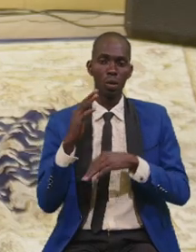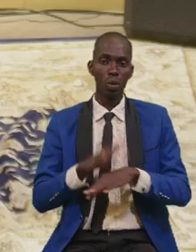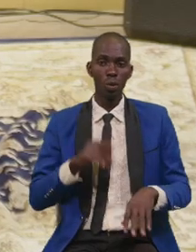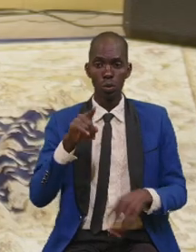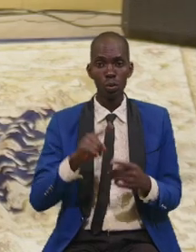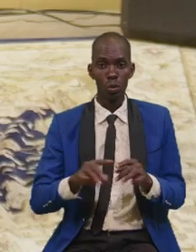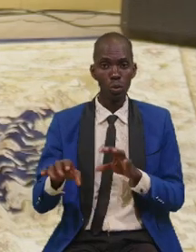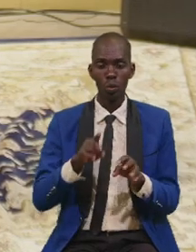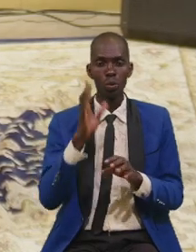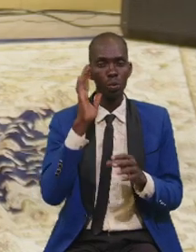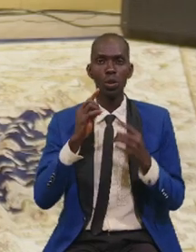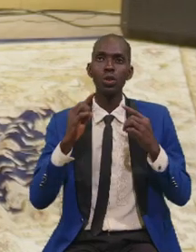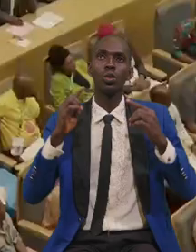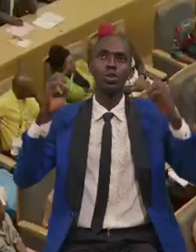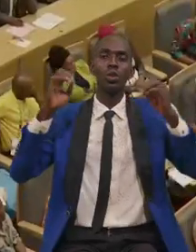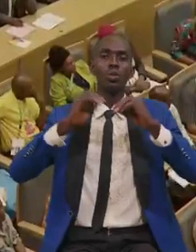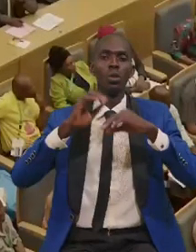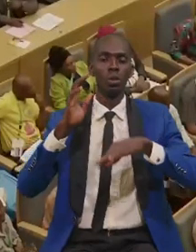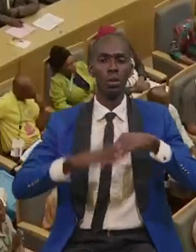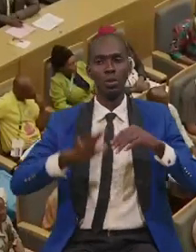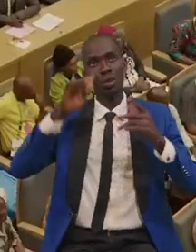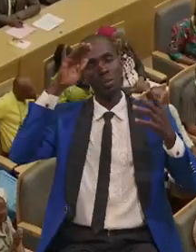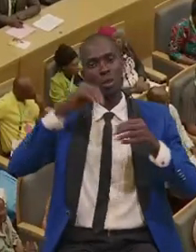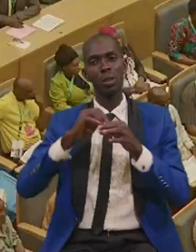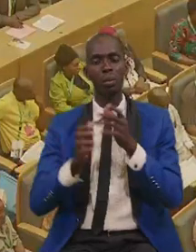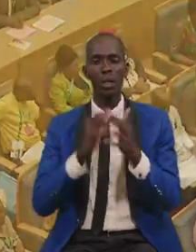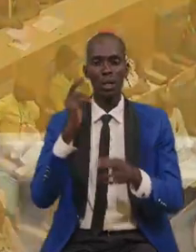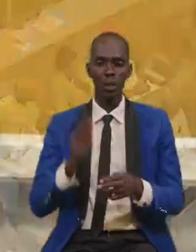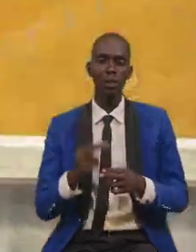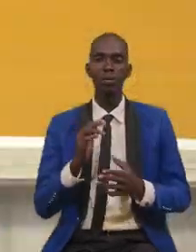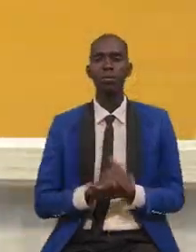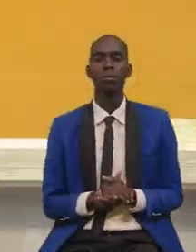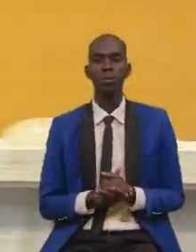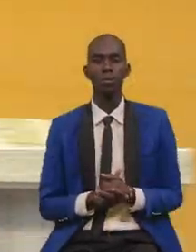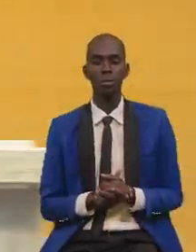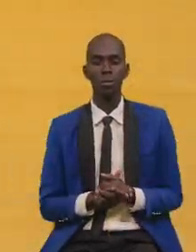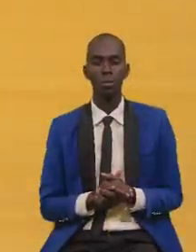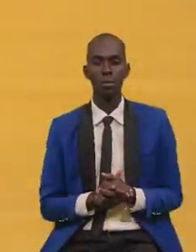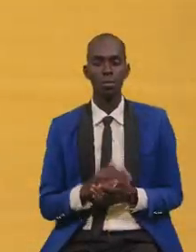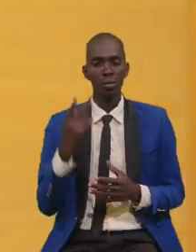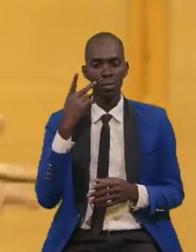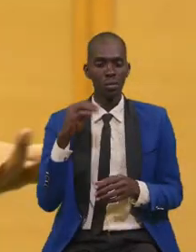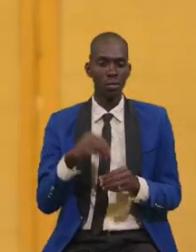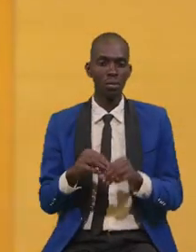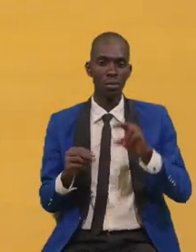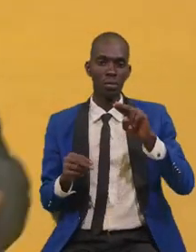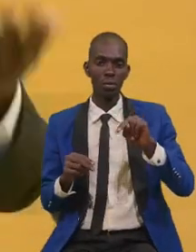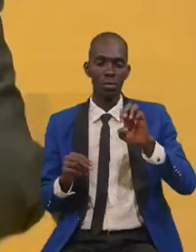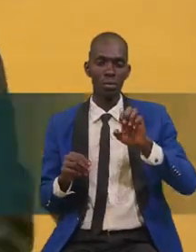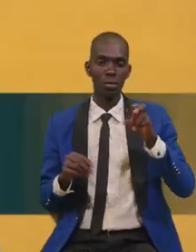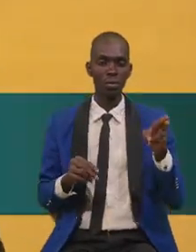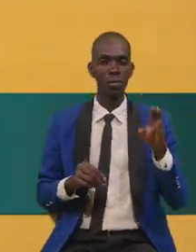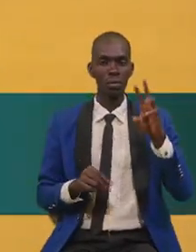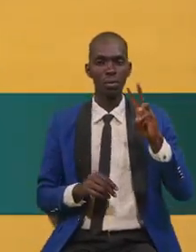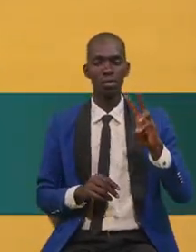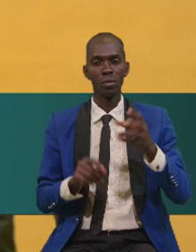beyond expectation. Amen. Look at Nehemiah chapter 6, and I'm reading from verse 3.